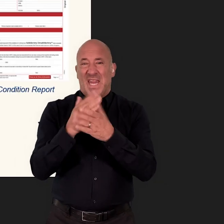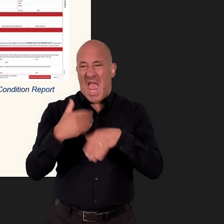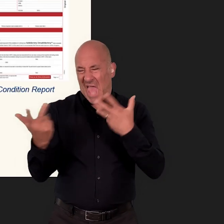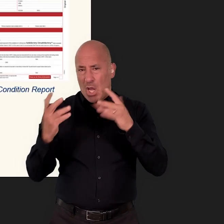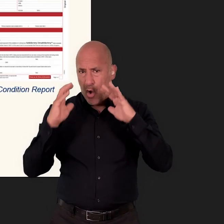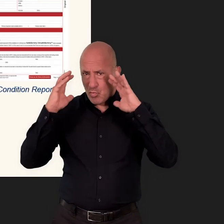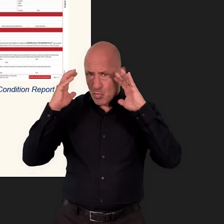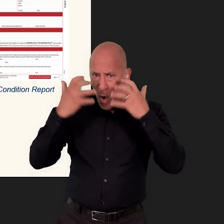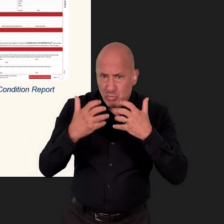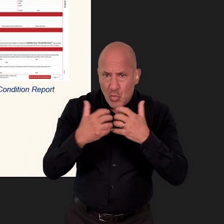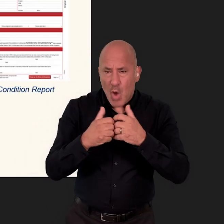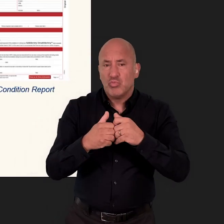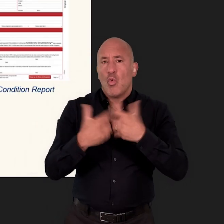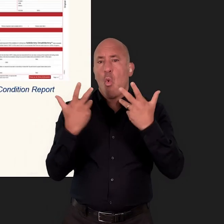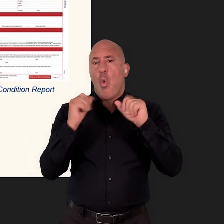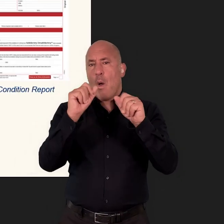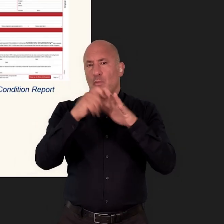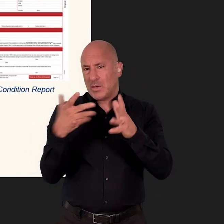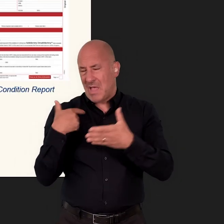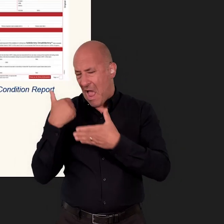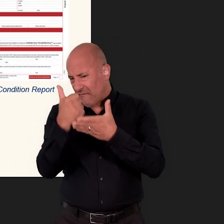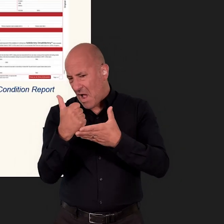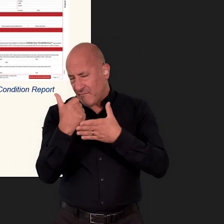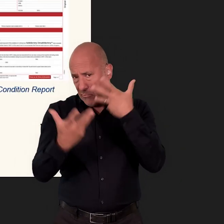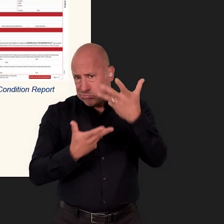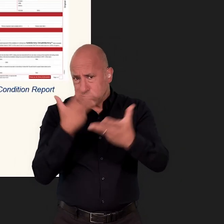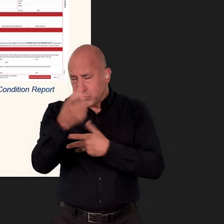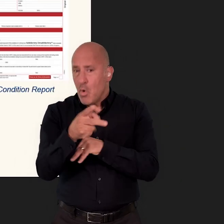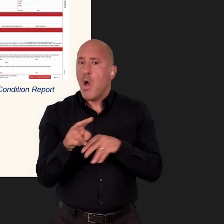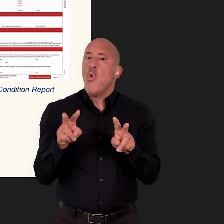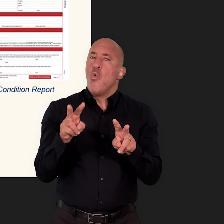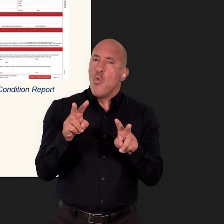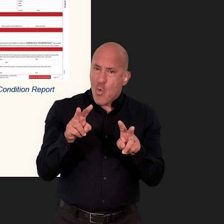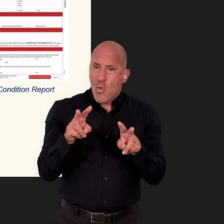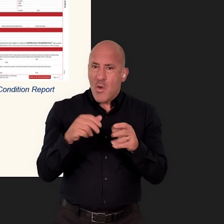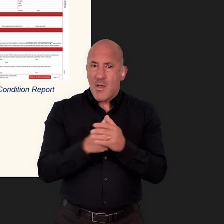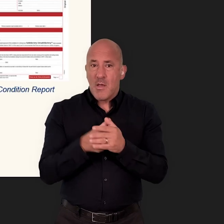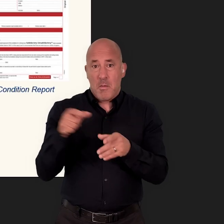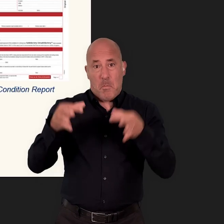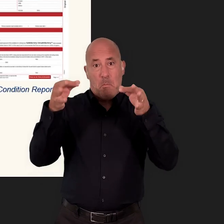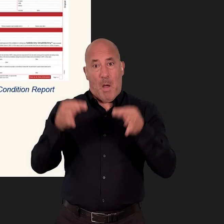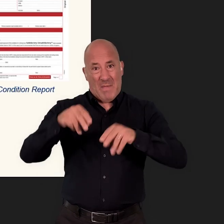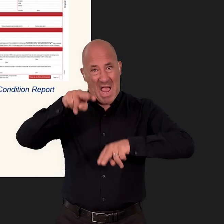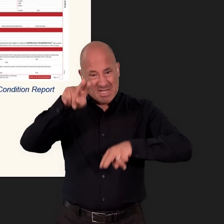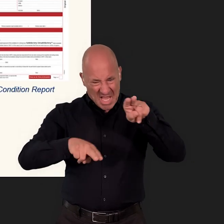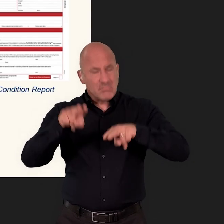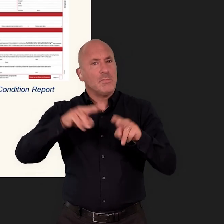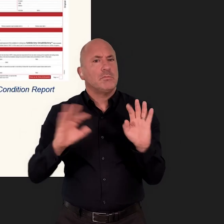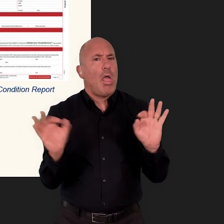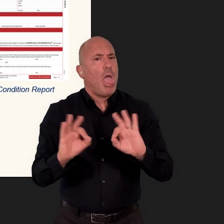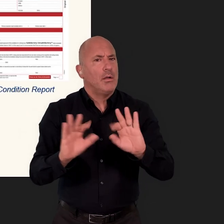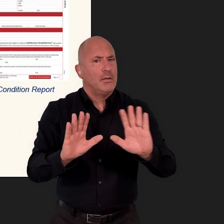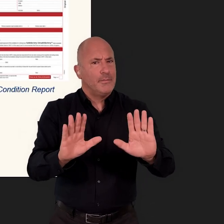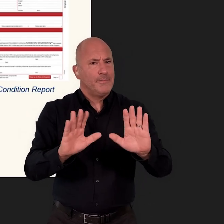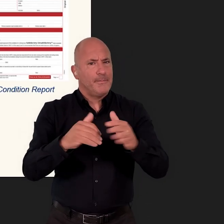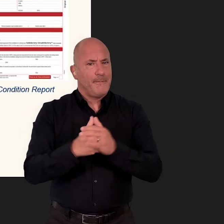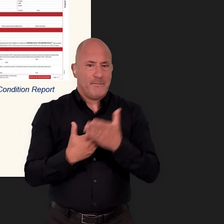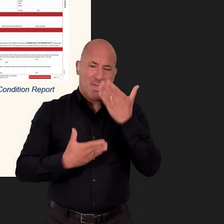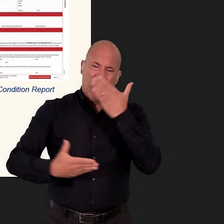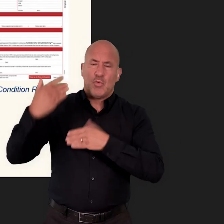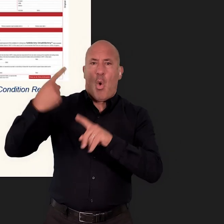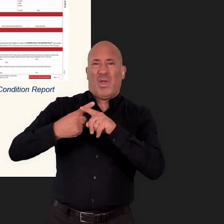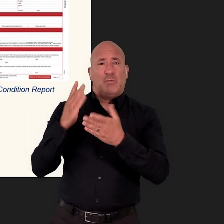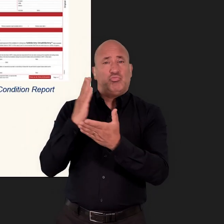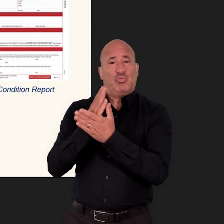meeting is an opportunity to raise concerns and receive advice on your project. There is no formal assessment at this